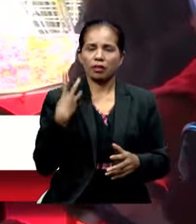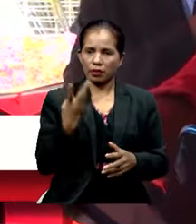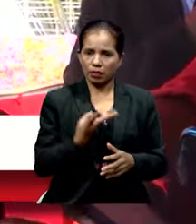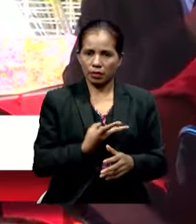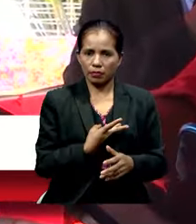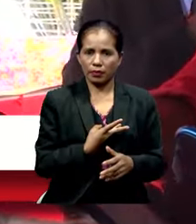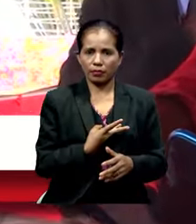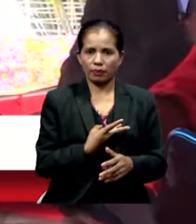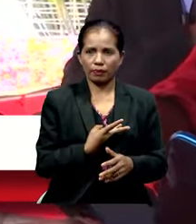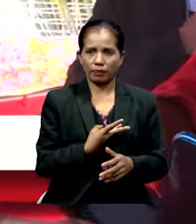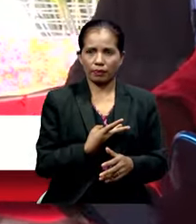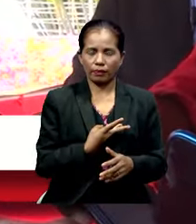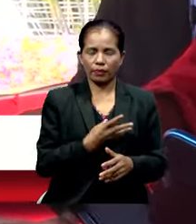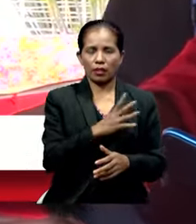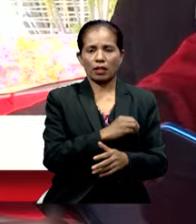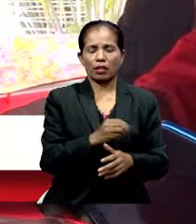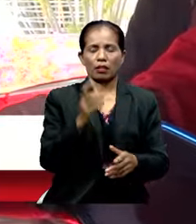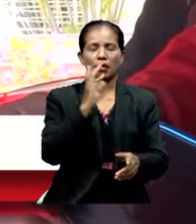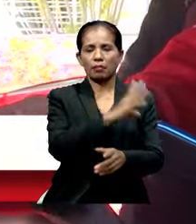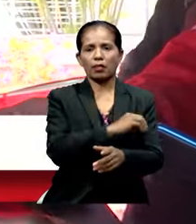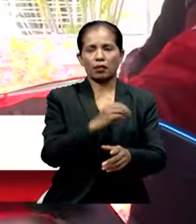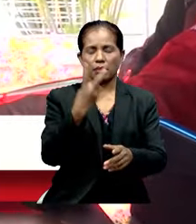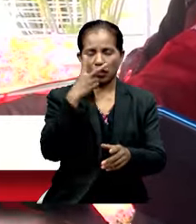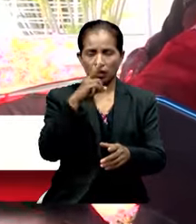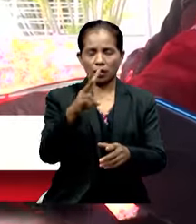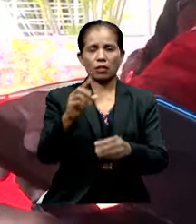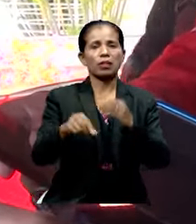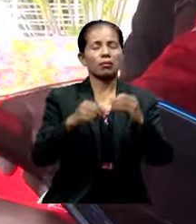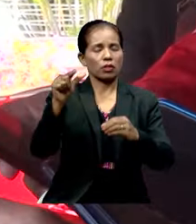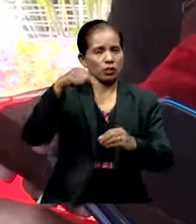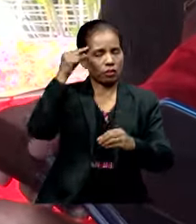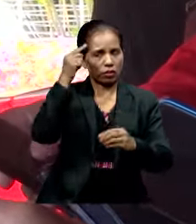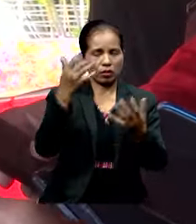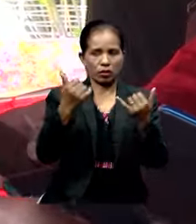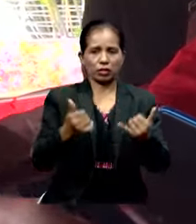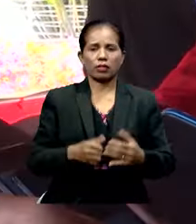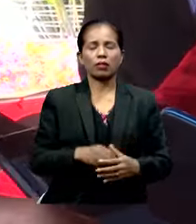we trust in the current government